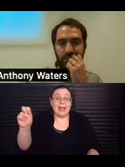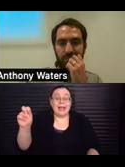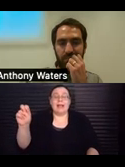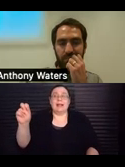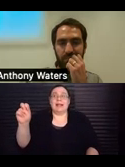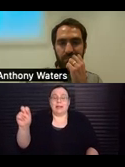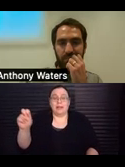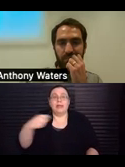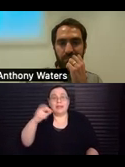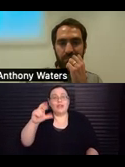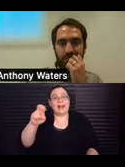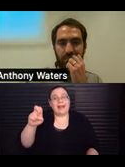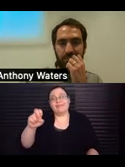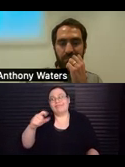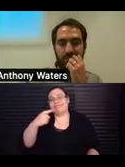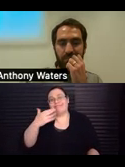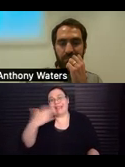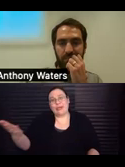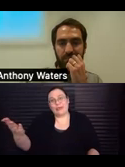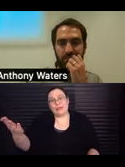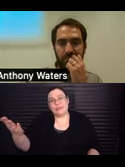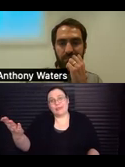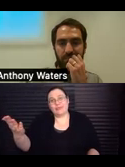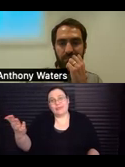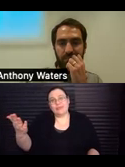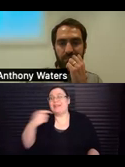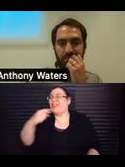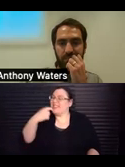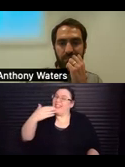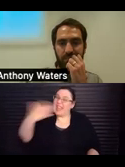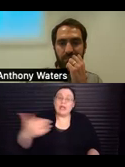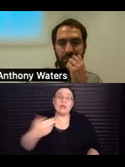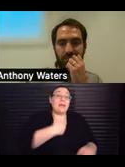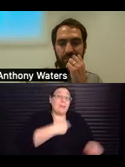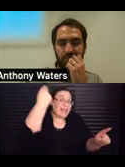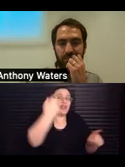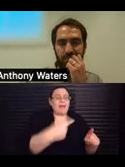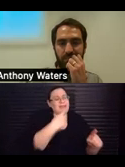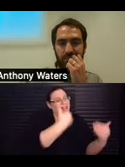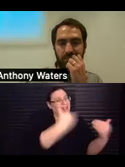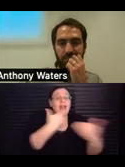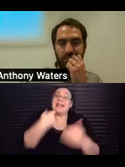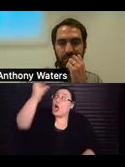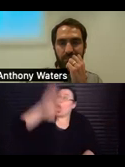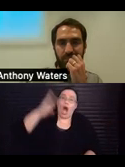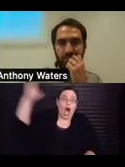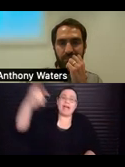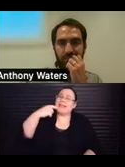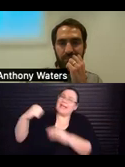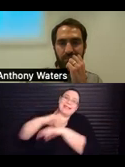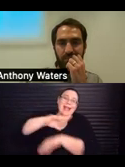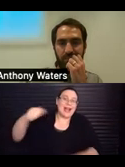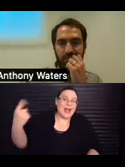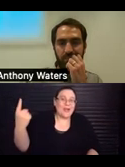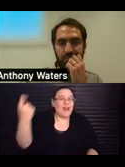Tell Renee I said thanks. Tell her I said thank you. Tell my nephew, tell them all I said thank you. Tell God I said send another one every